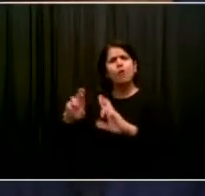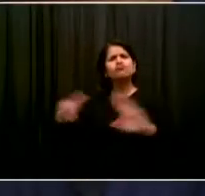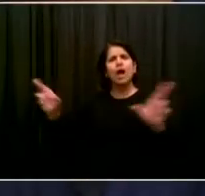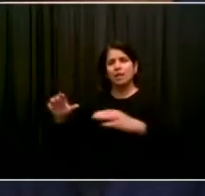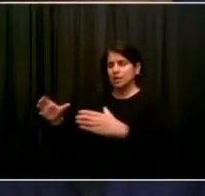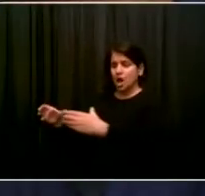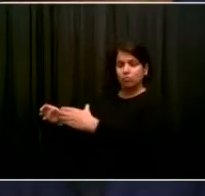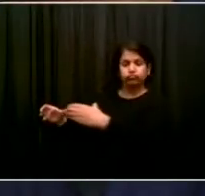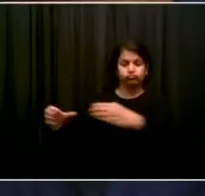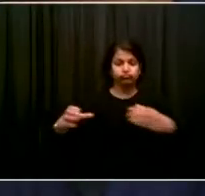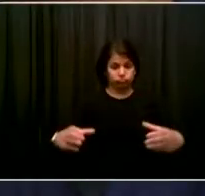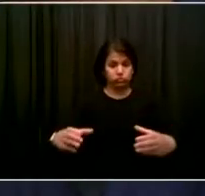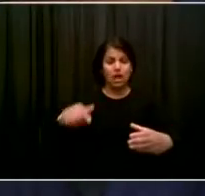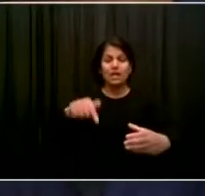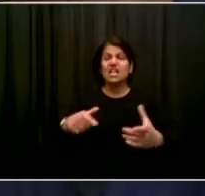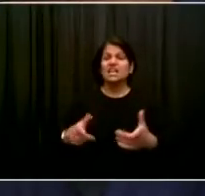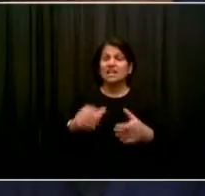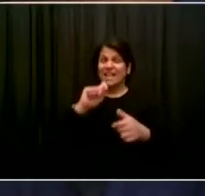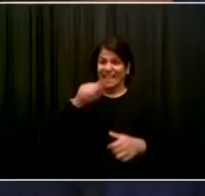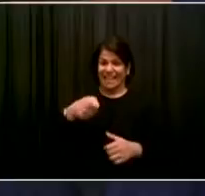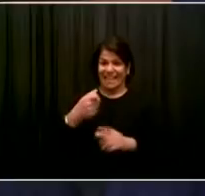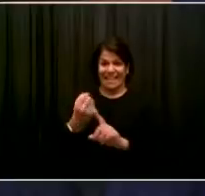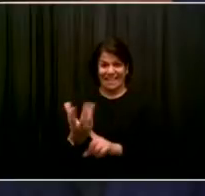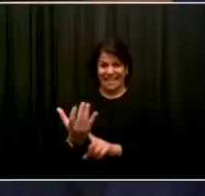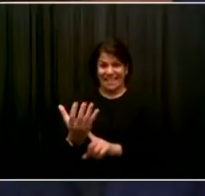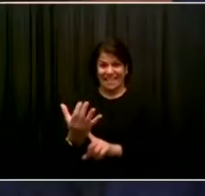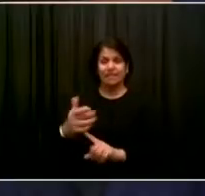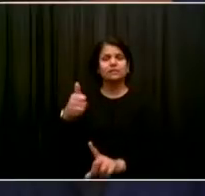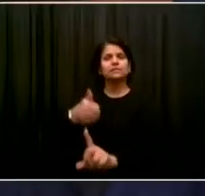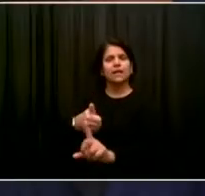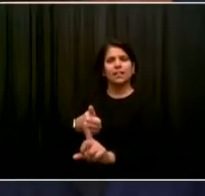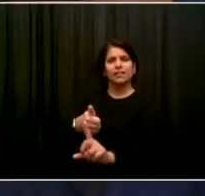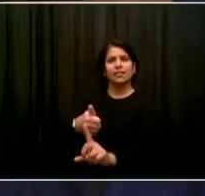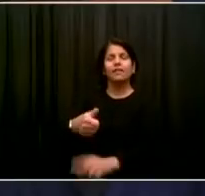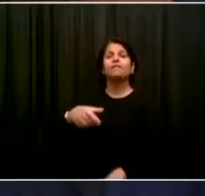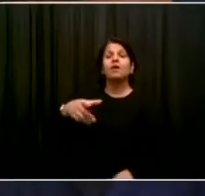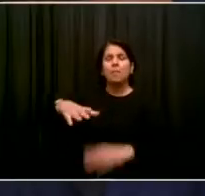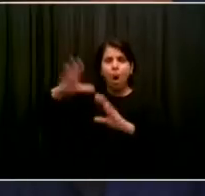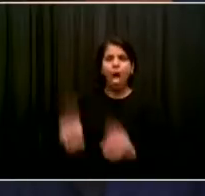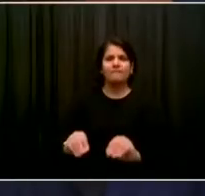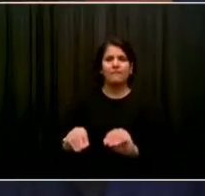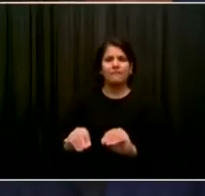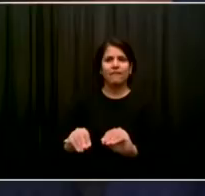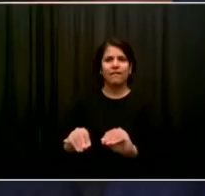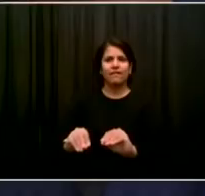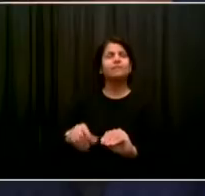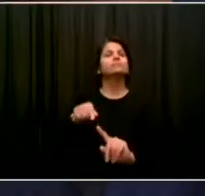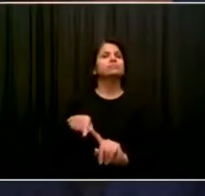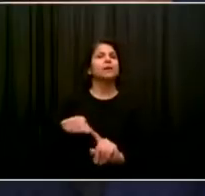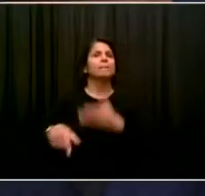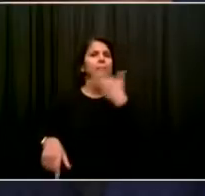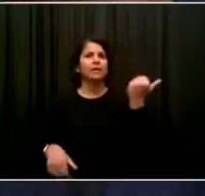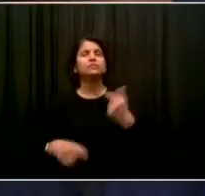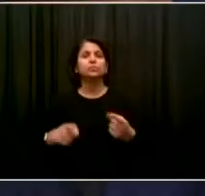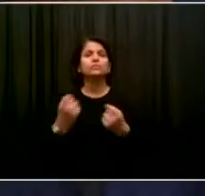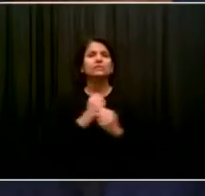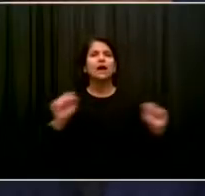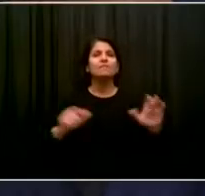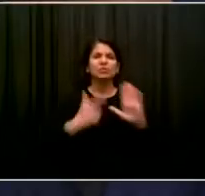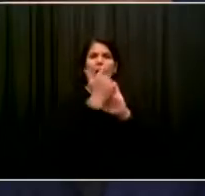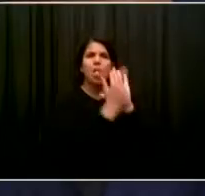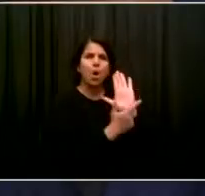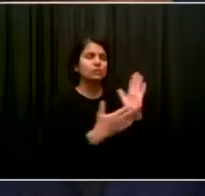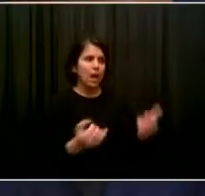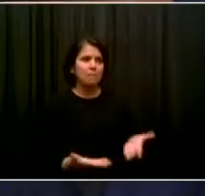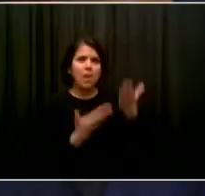complaints using the technology, I think that it could be extremely helpful, and we want to double down on this technology under this